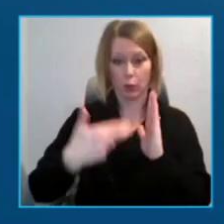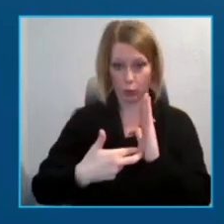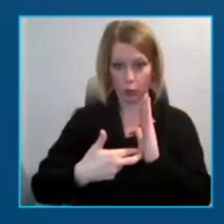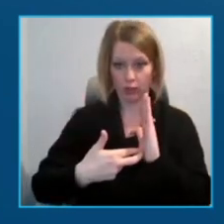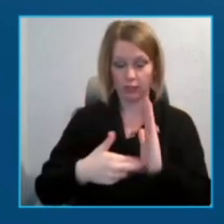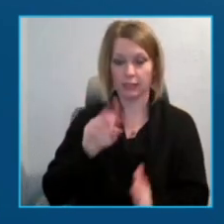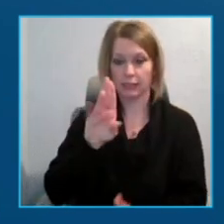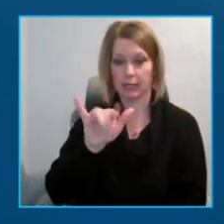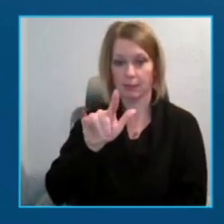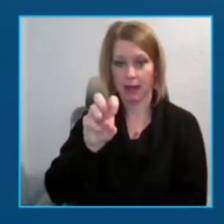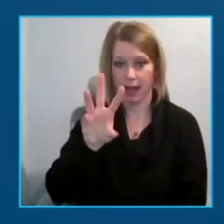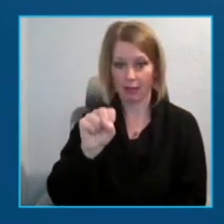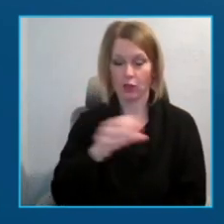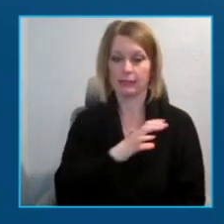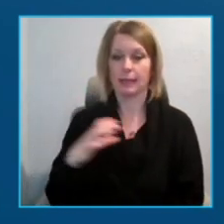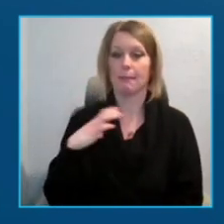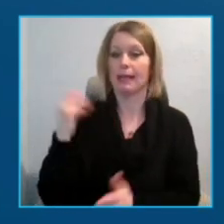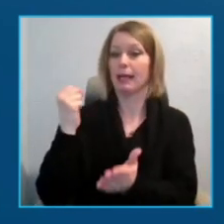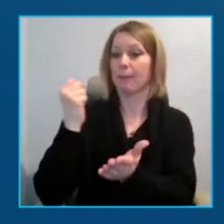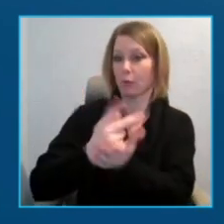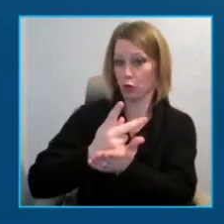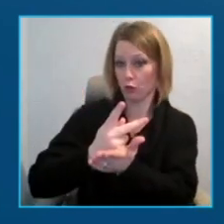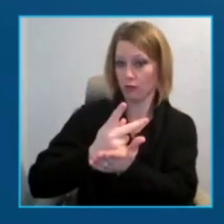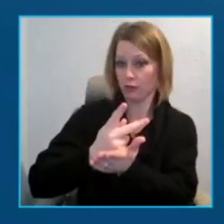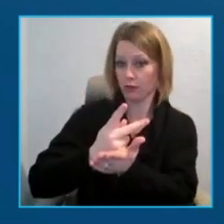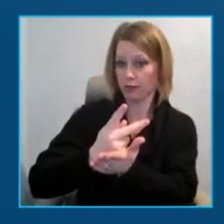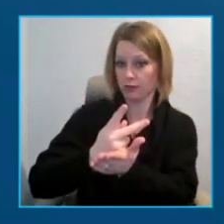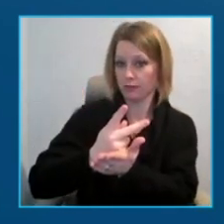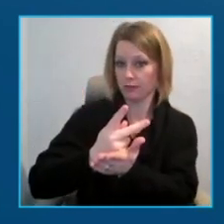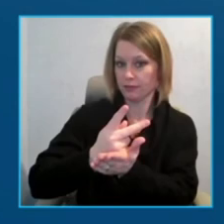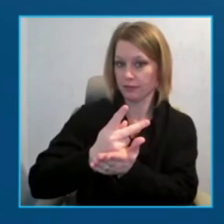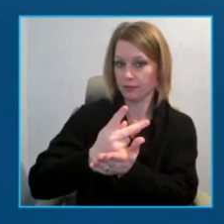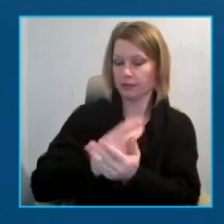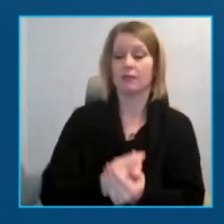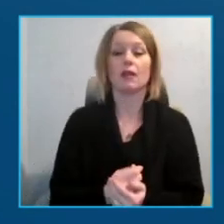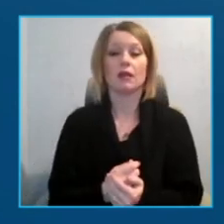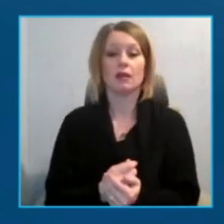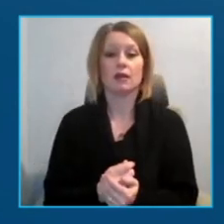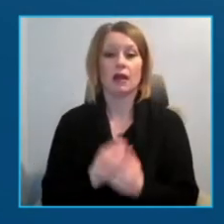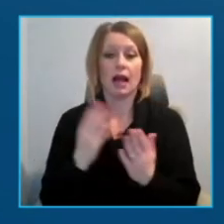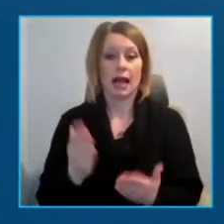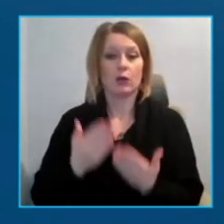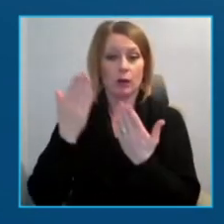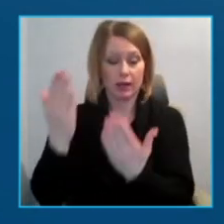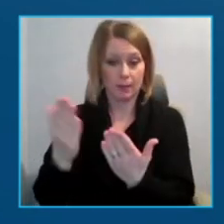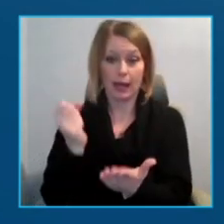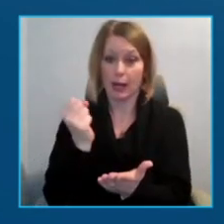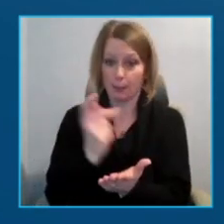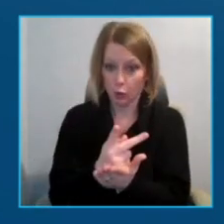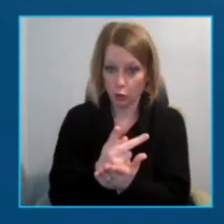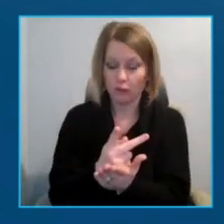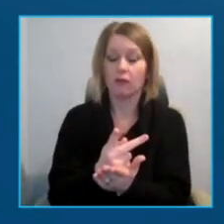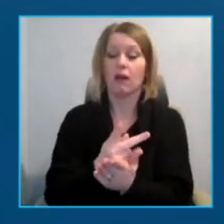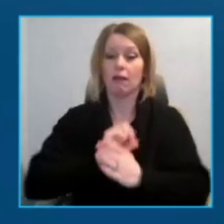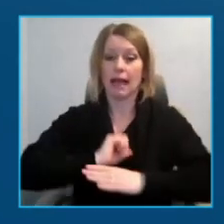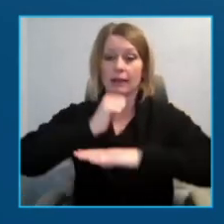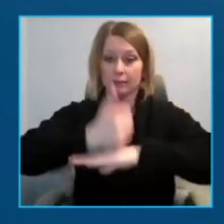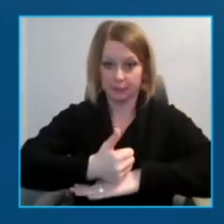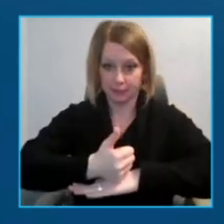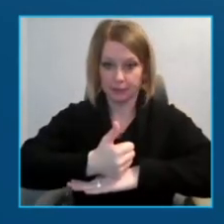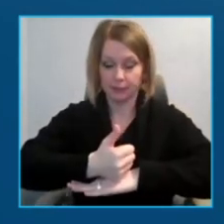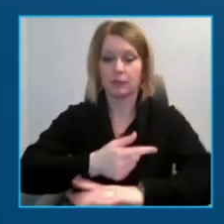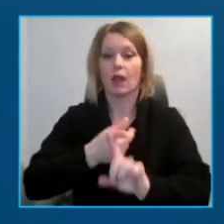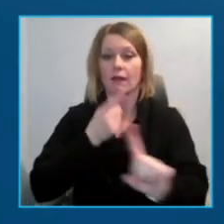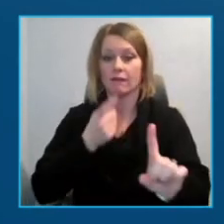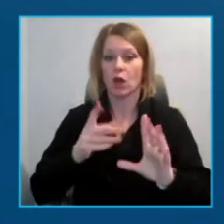proposed bylaws as presented and recommend approval and implementation of these by the state party